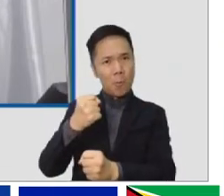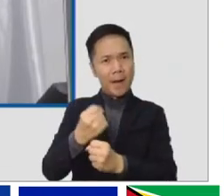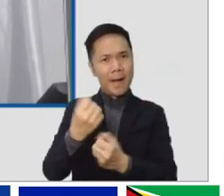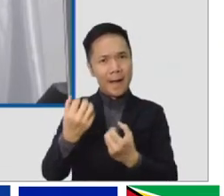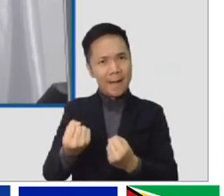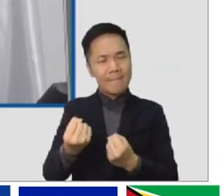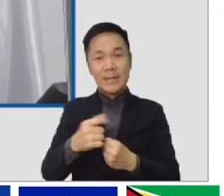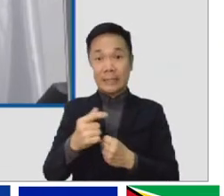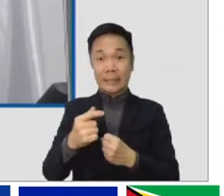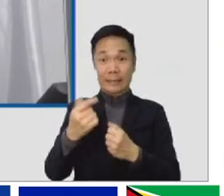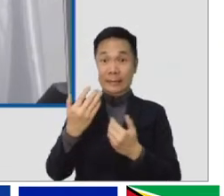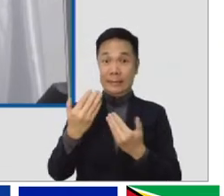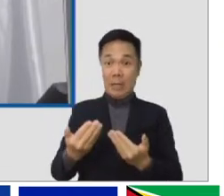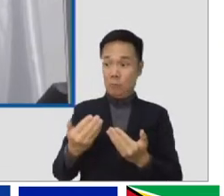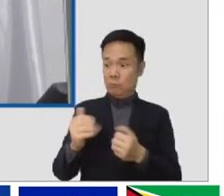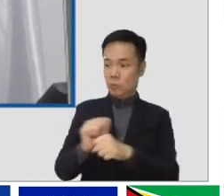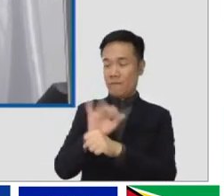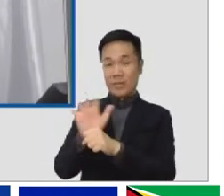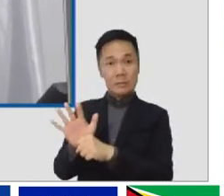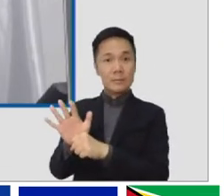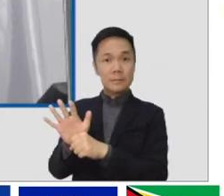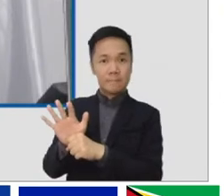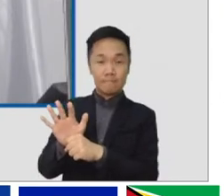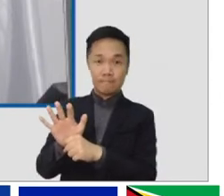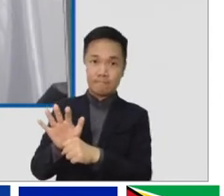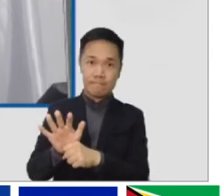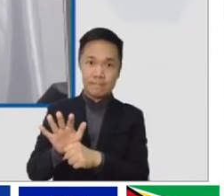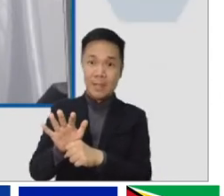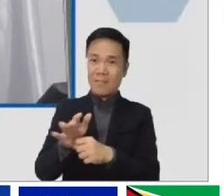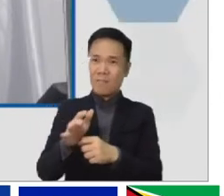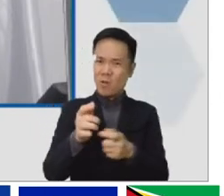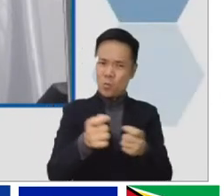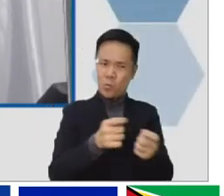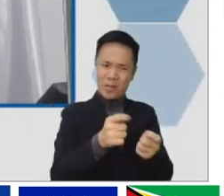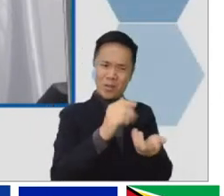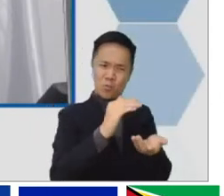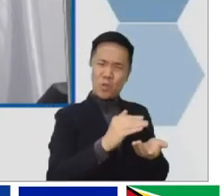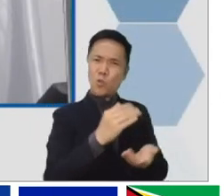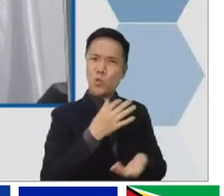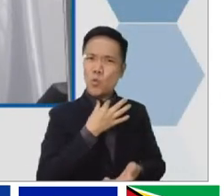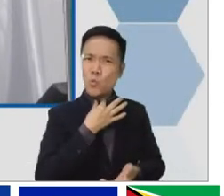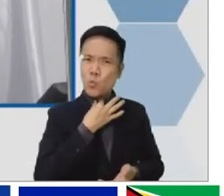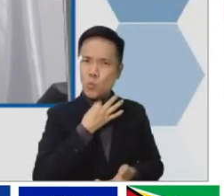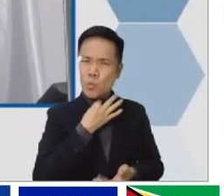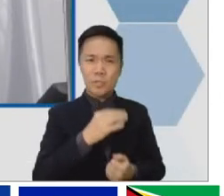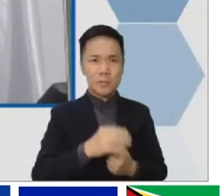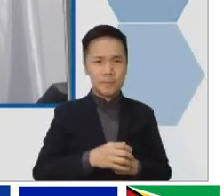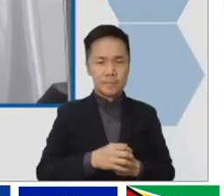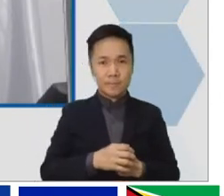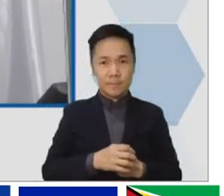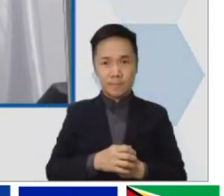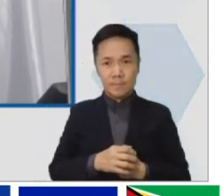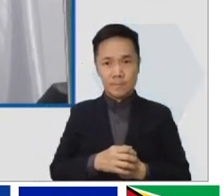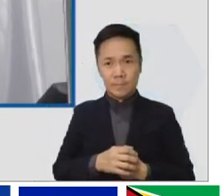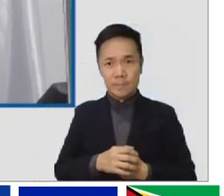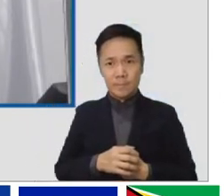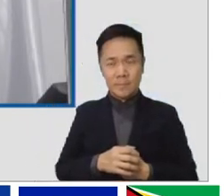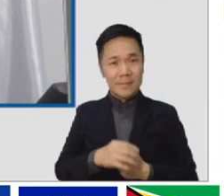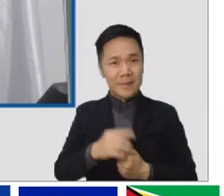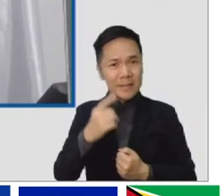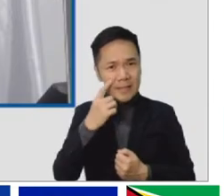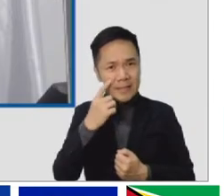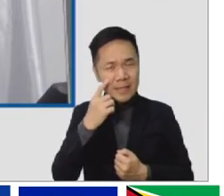pandemic, this risk management situation allowed us to identify that this critical point that our